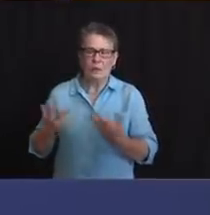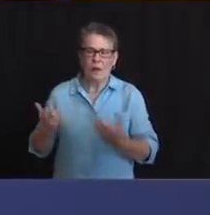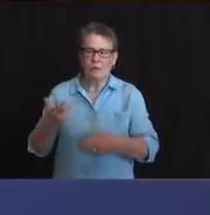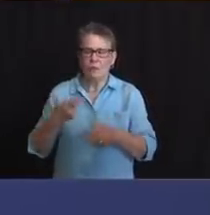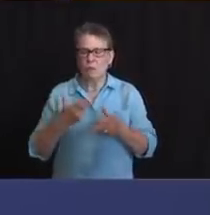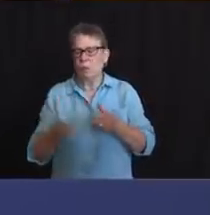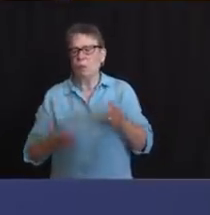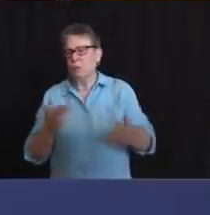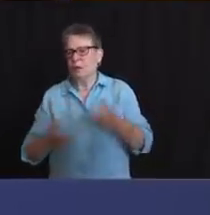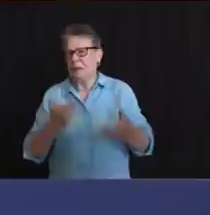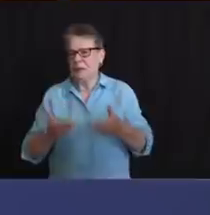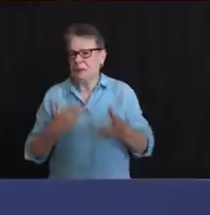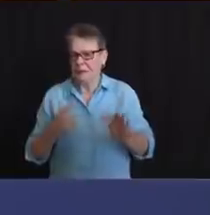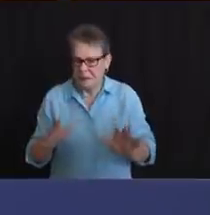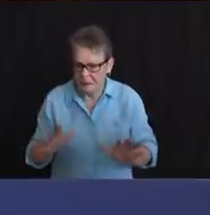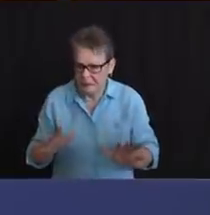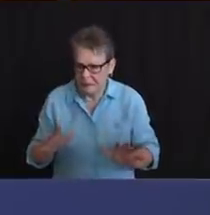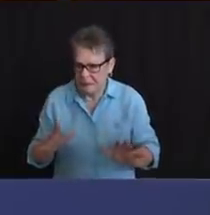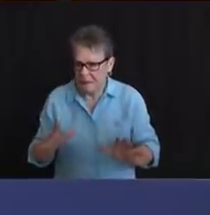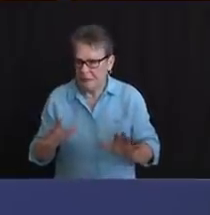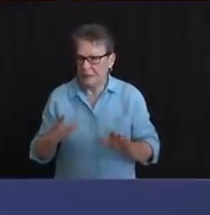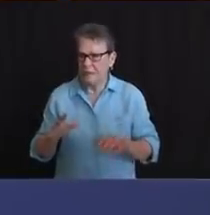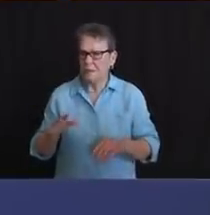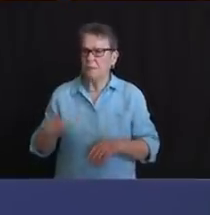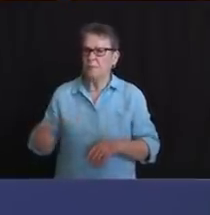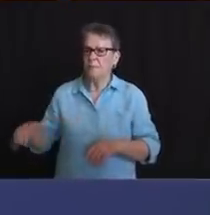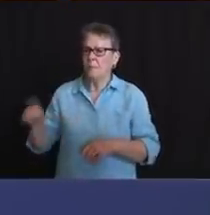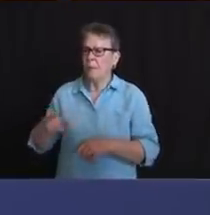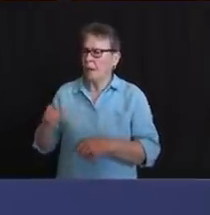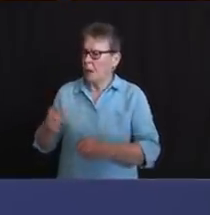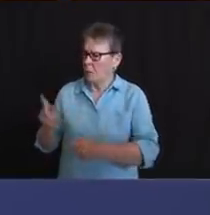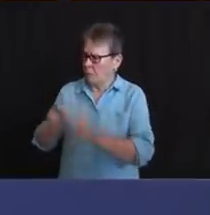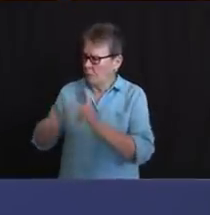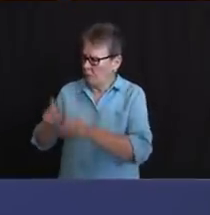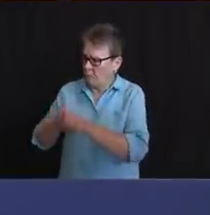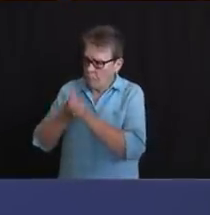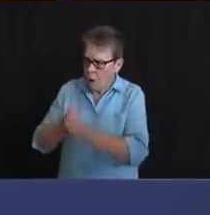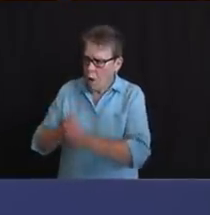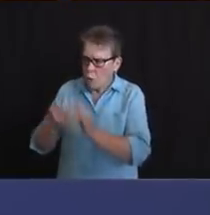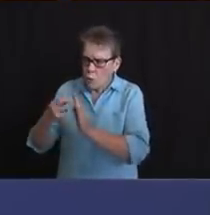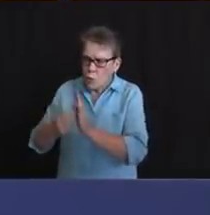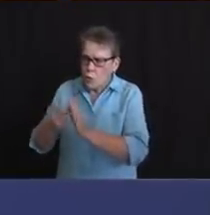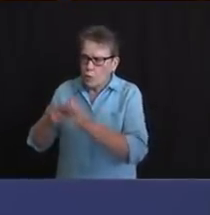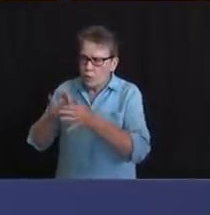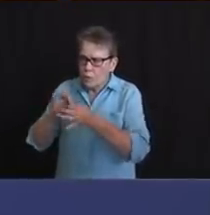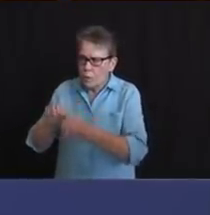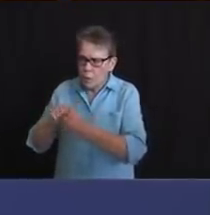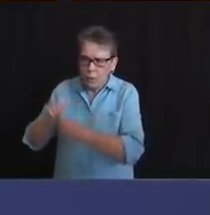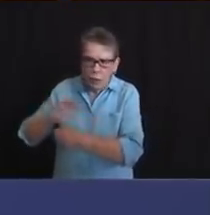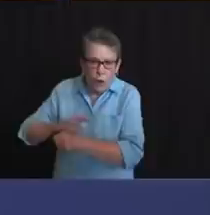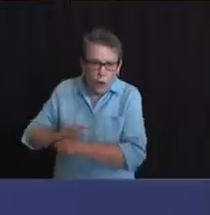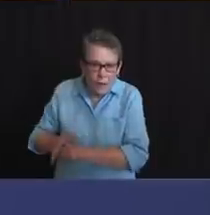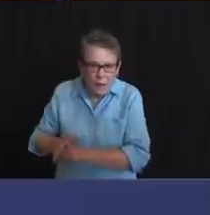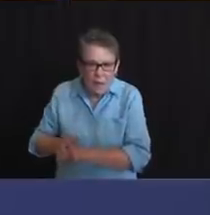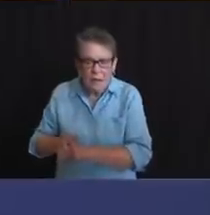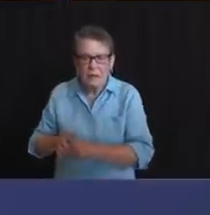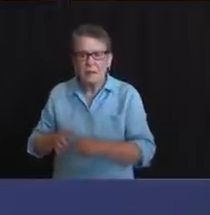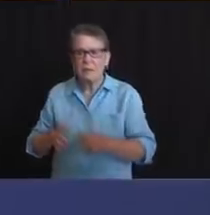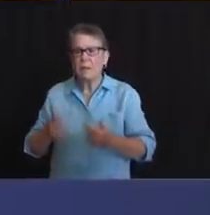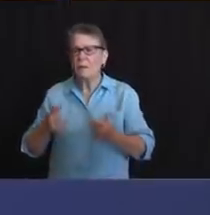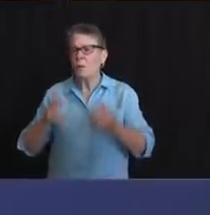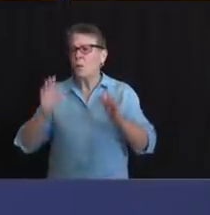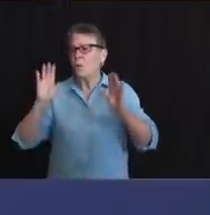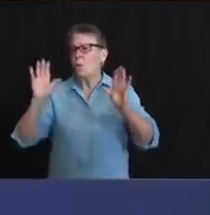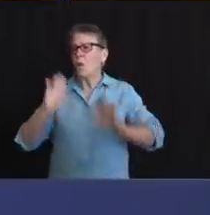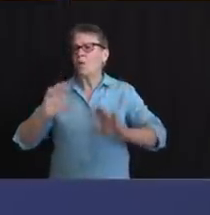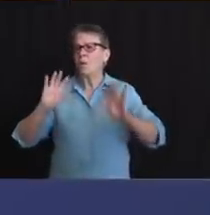Compliance feels like it's staying in a good place. Thank you for the weather, but my Memorial Day forecast does not look as good as you had promised, so I